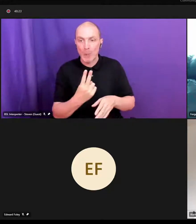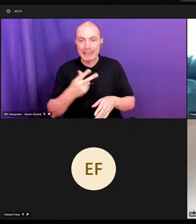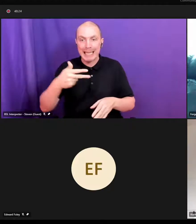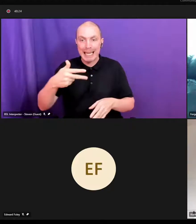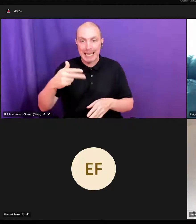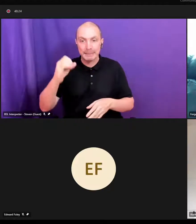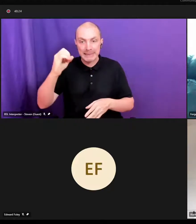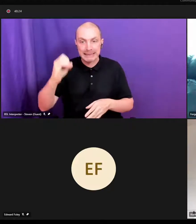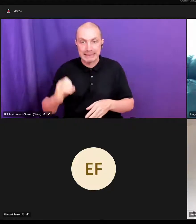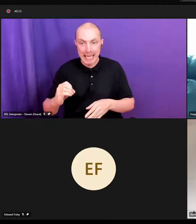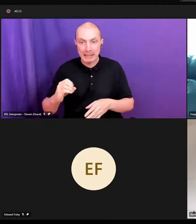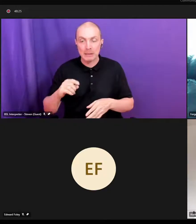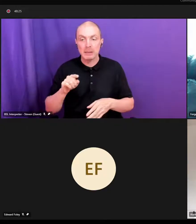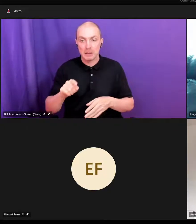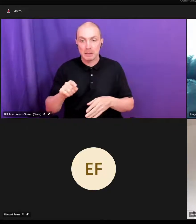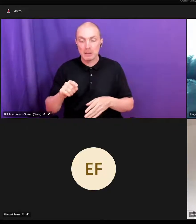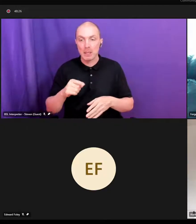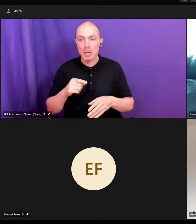achieved during